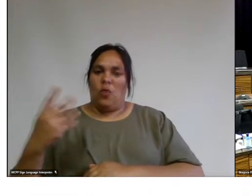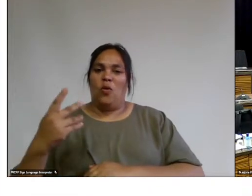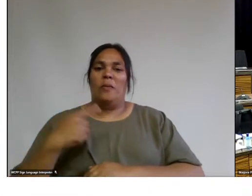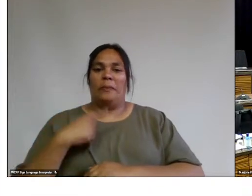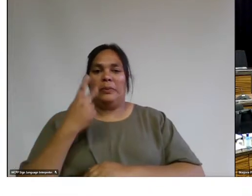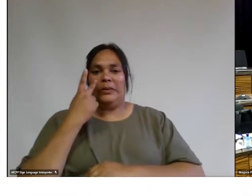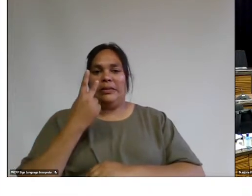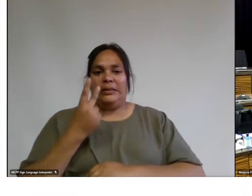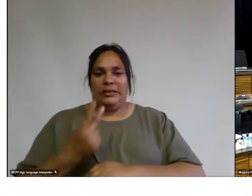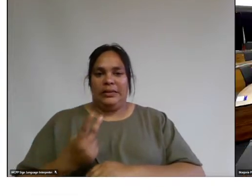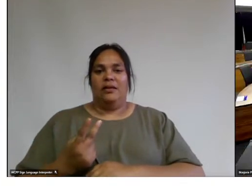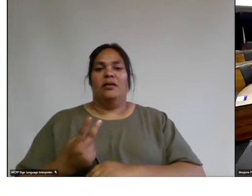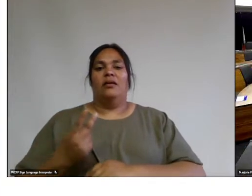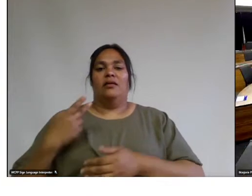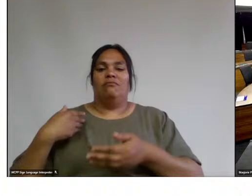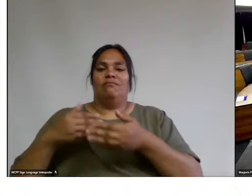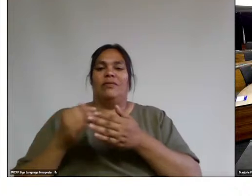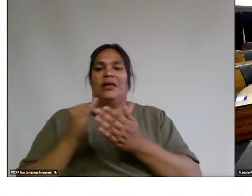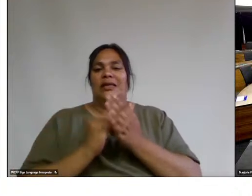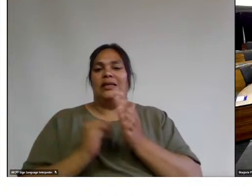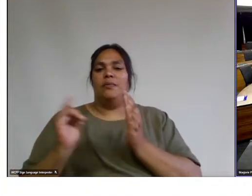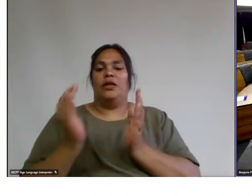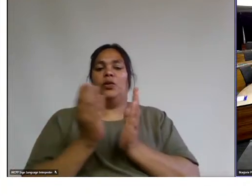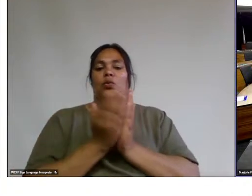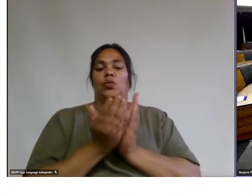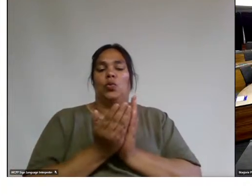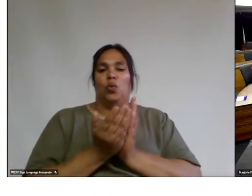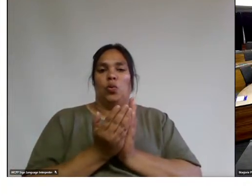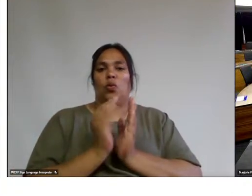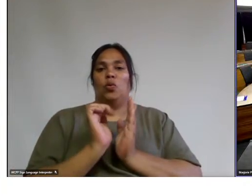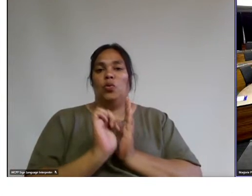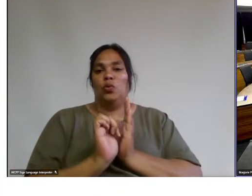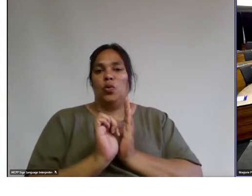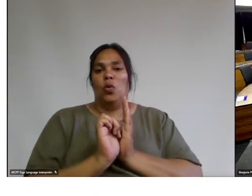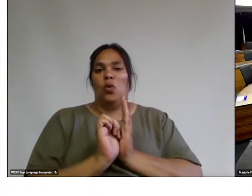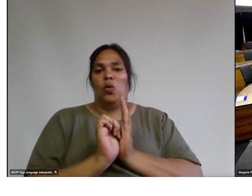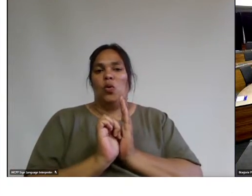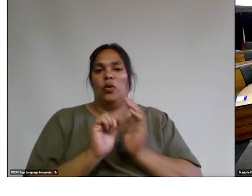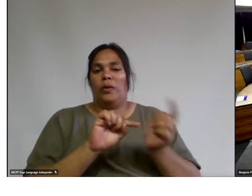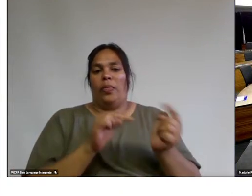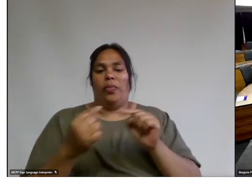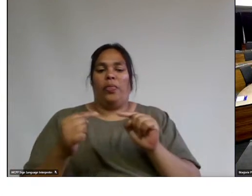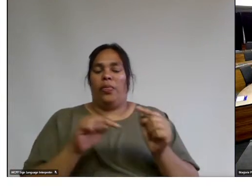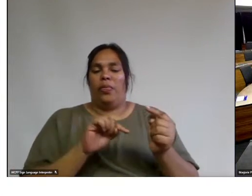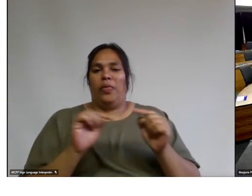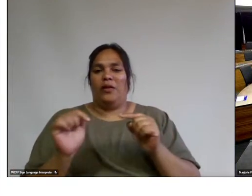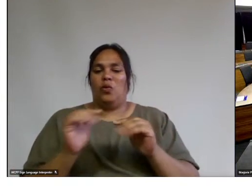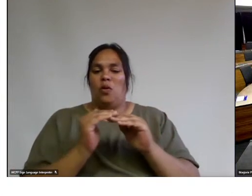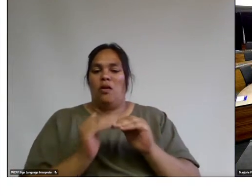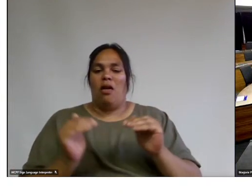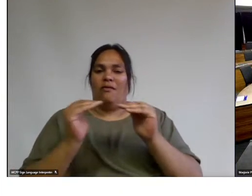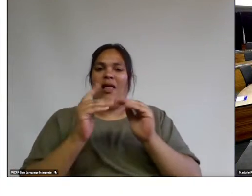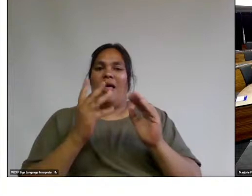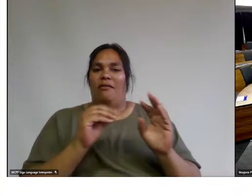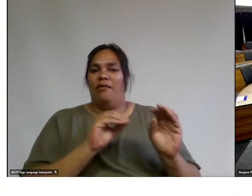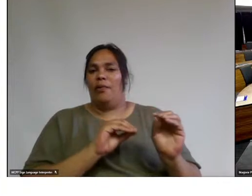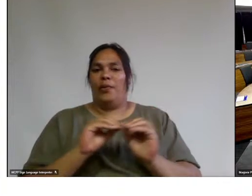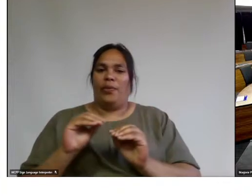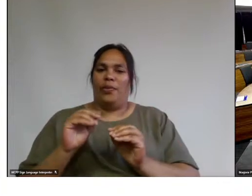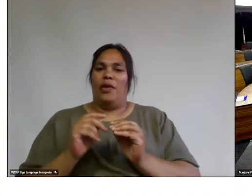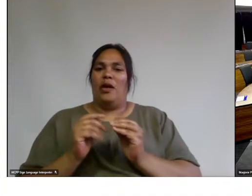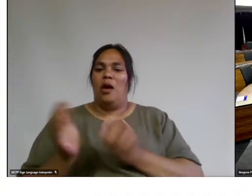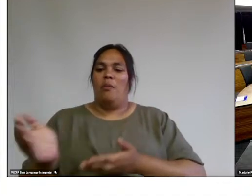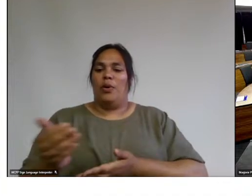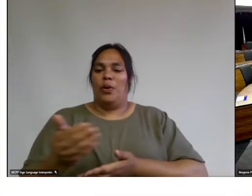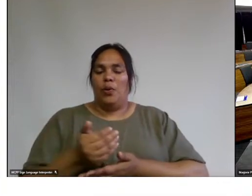see there, in as far as the independent schools, that there's a dispute on salary levels, there are delays on